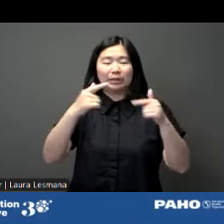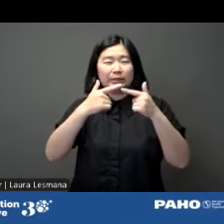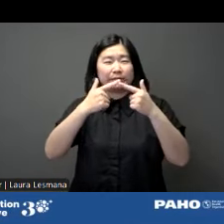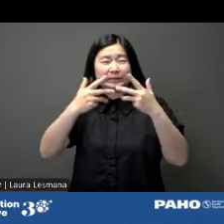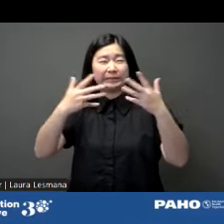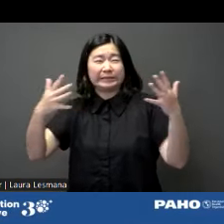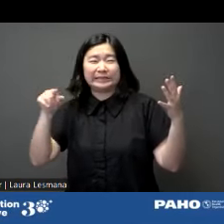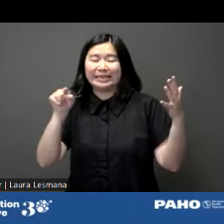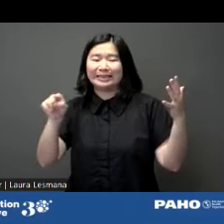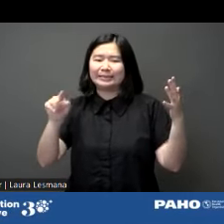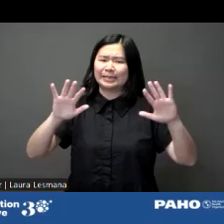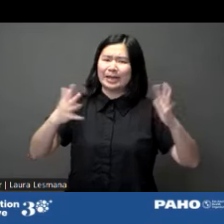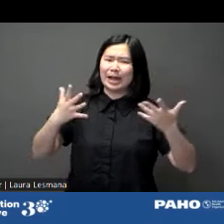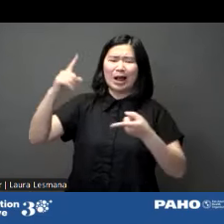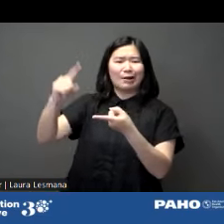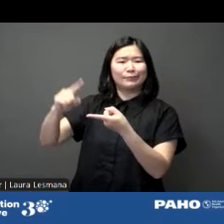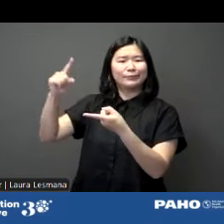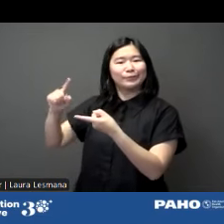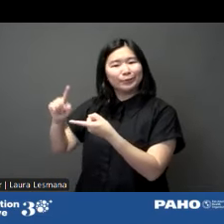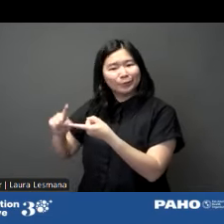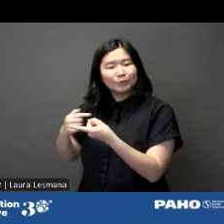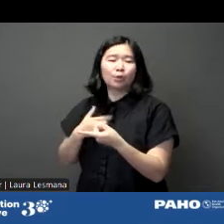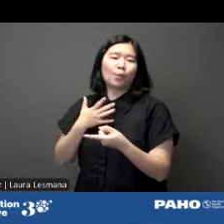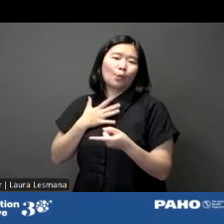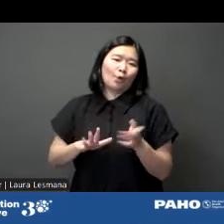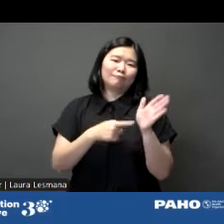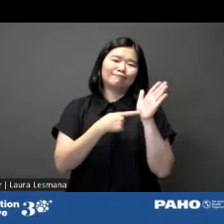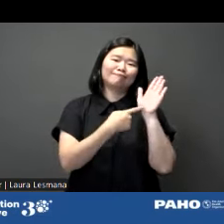Let me change here.